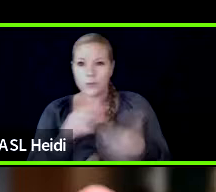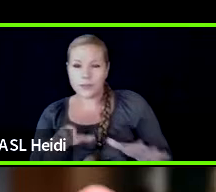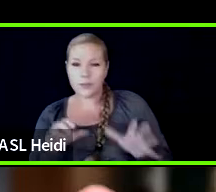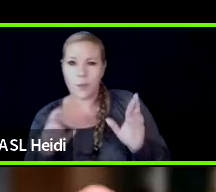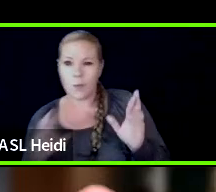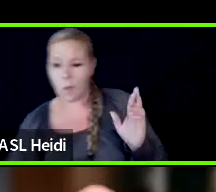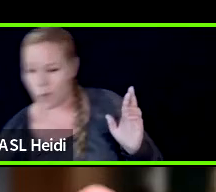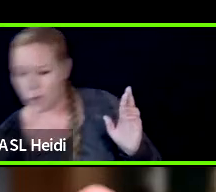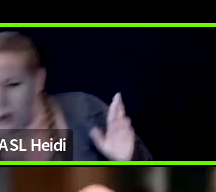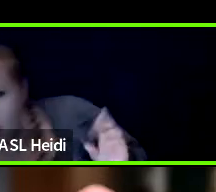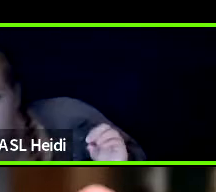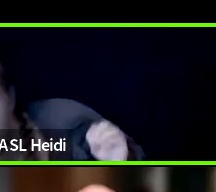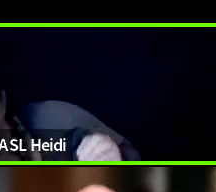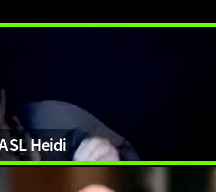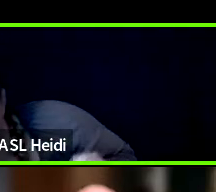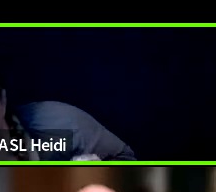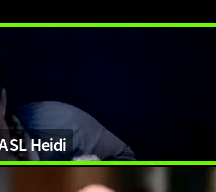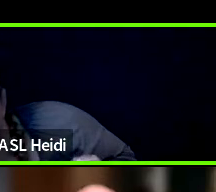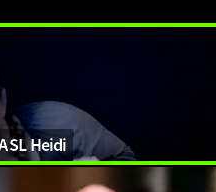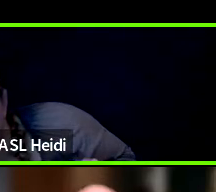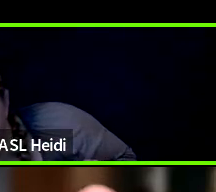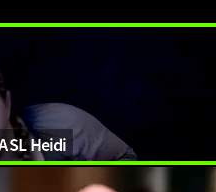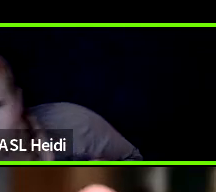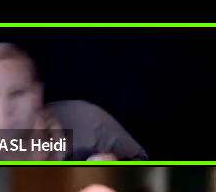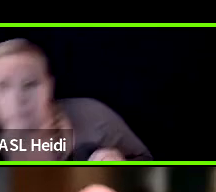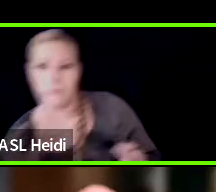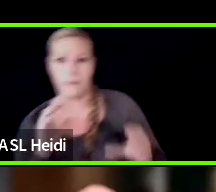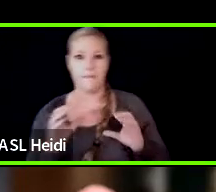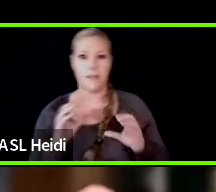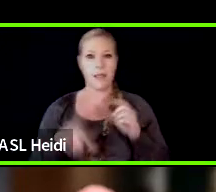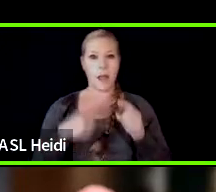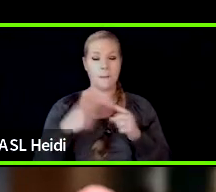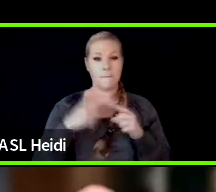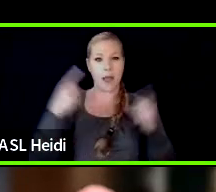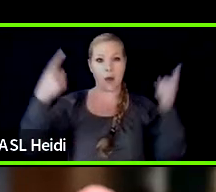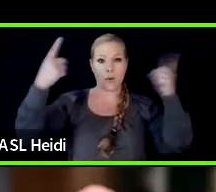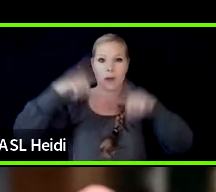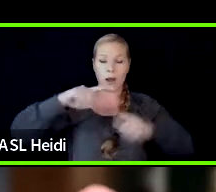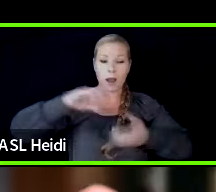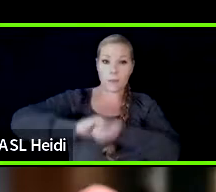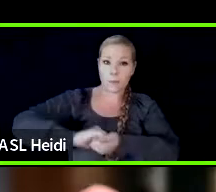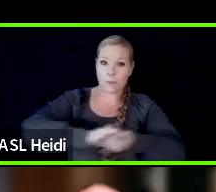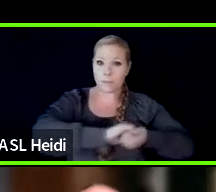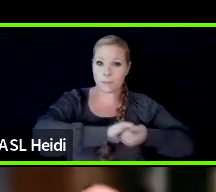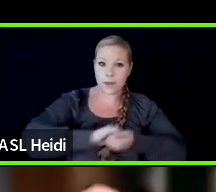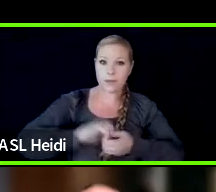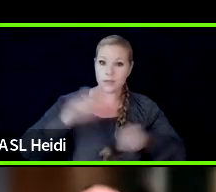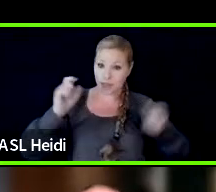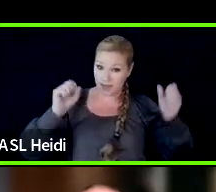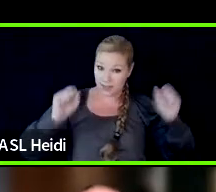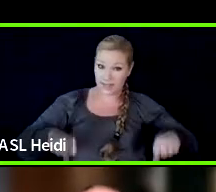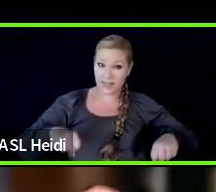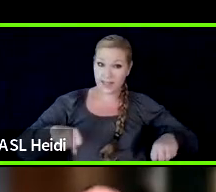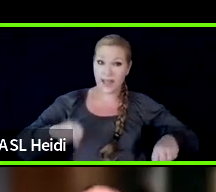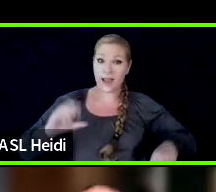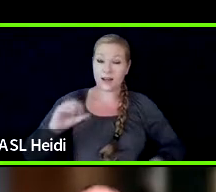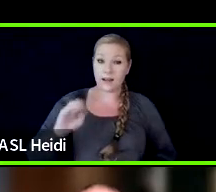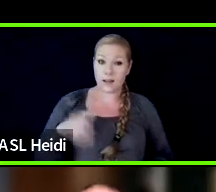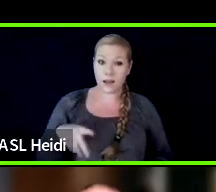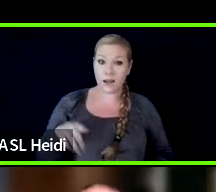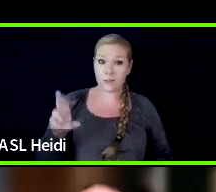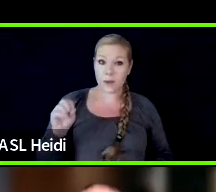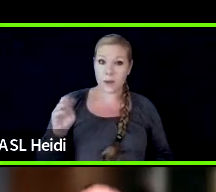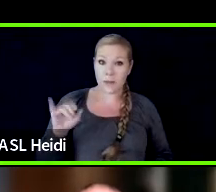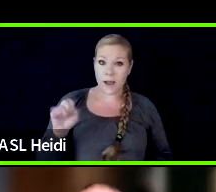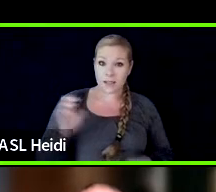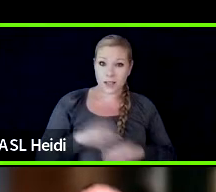a conversation about compromise, or is it possible to compromise on some things? I'm just kind of curious sort of